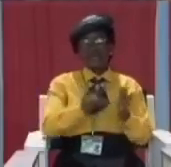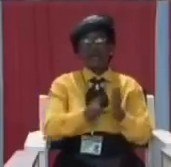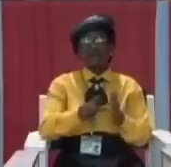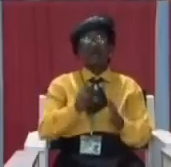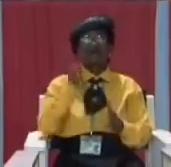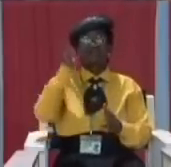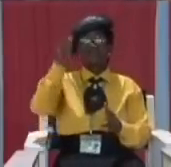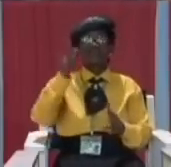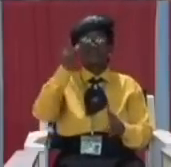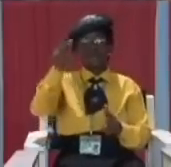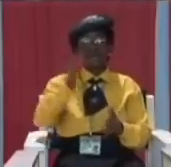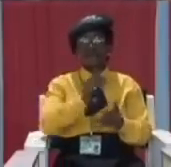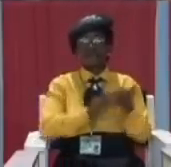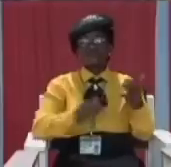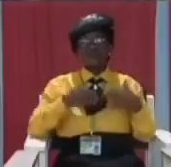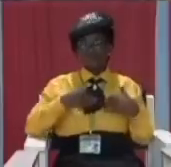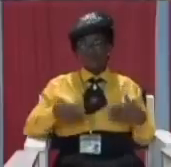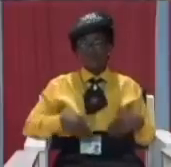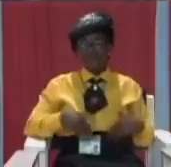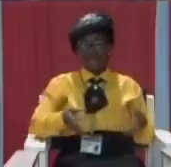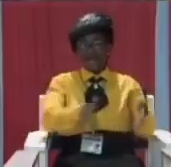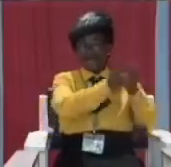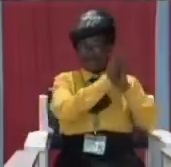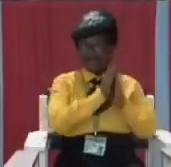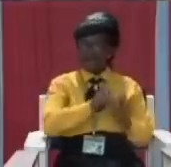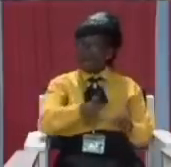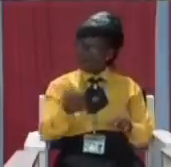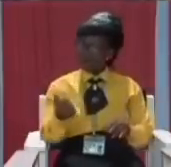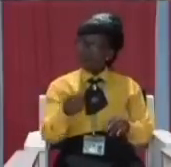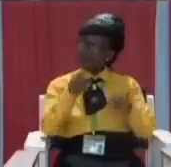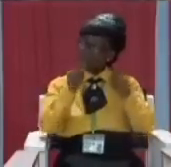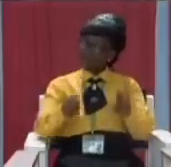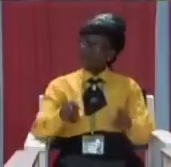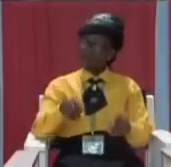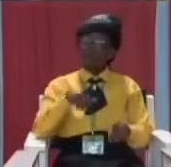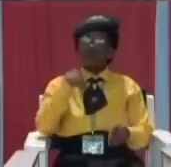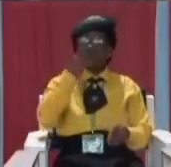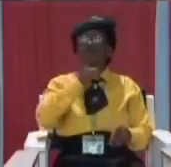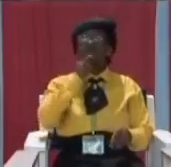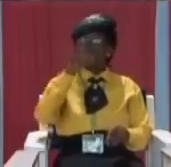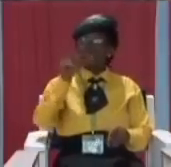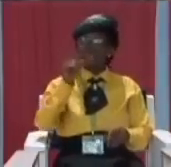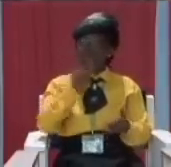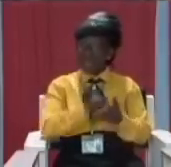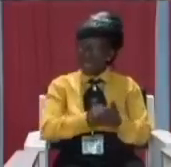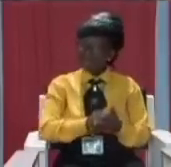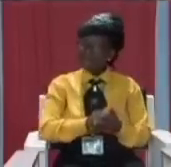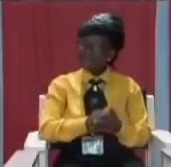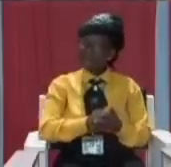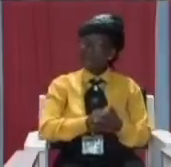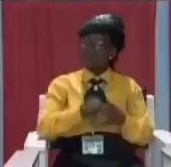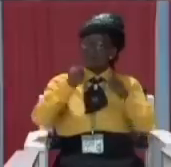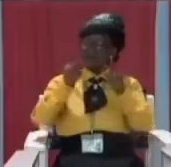somebody was asking another fellow, "Who is that fellow delaying the cabinet?"